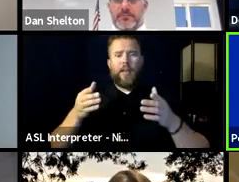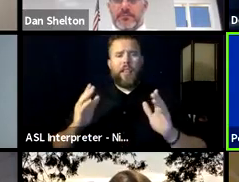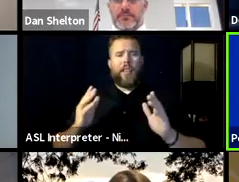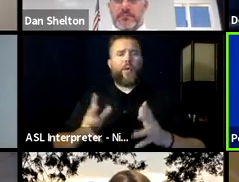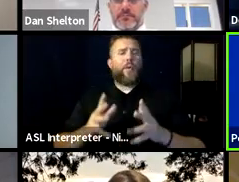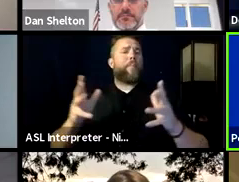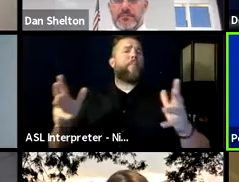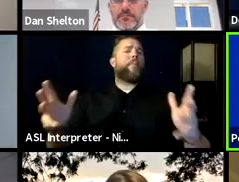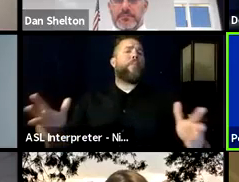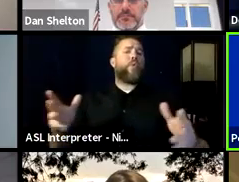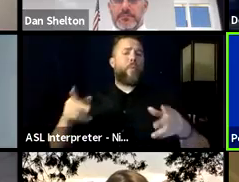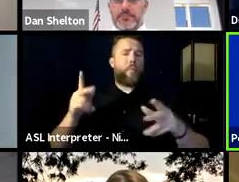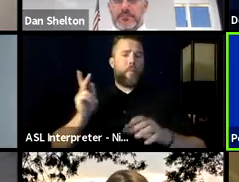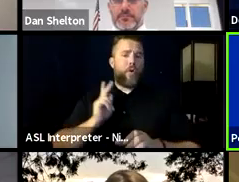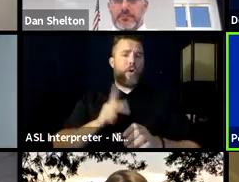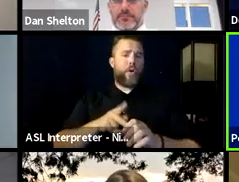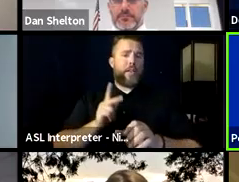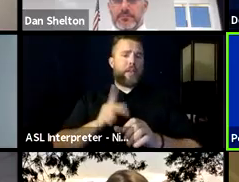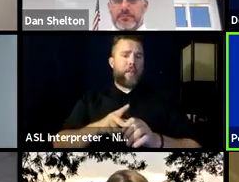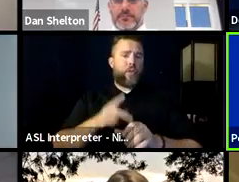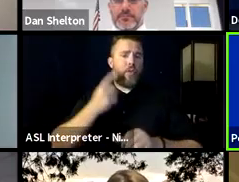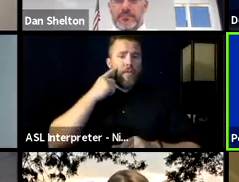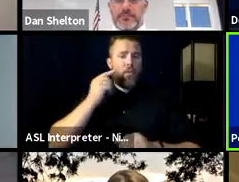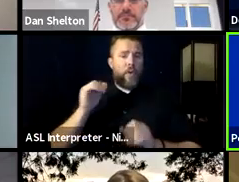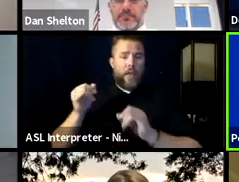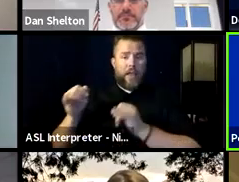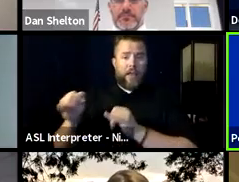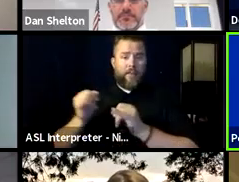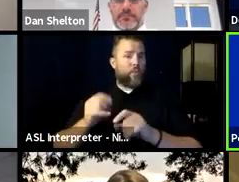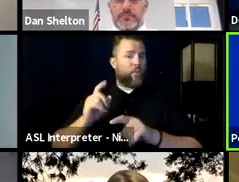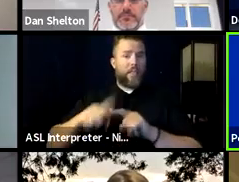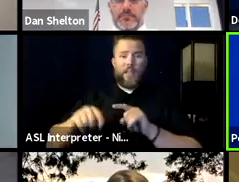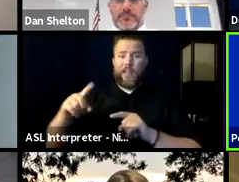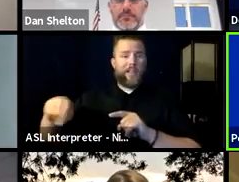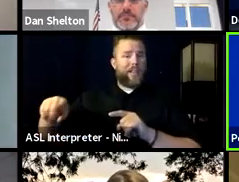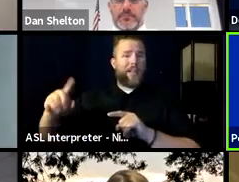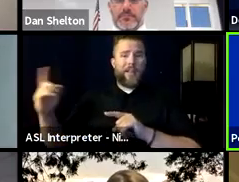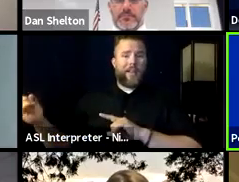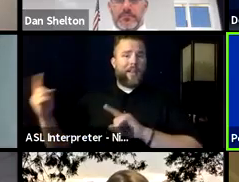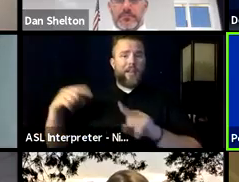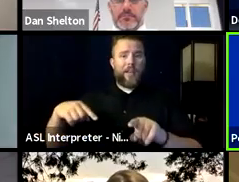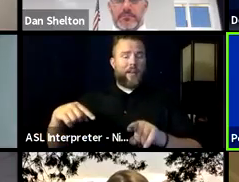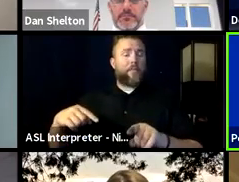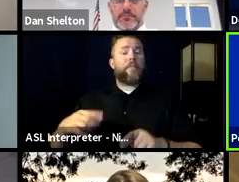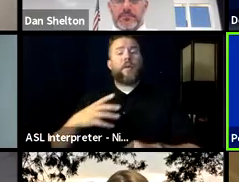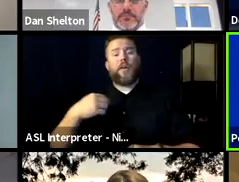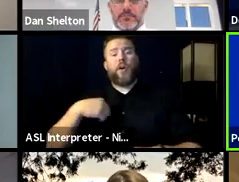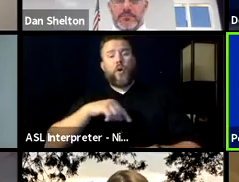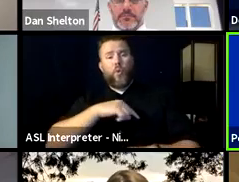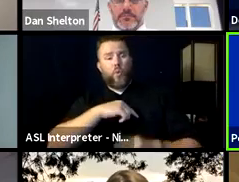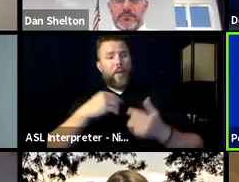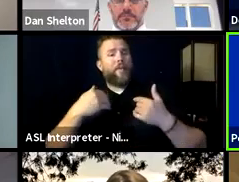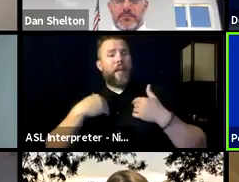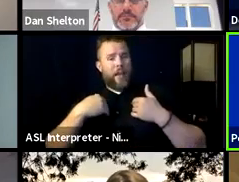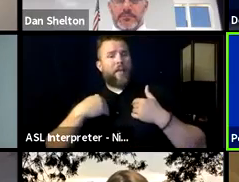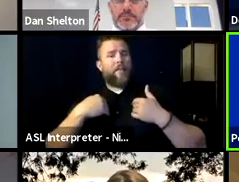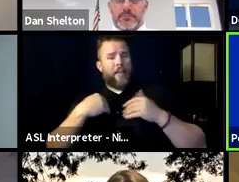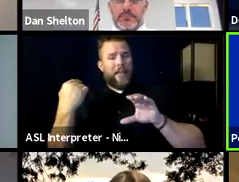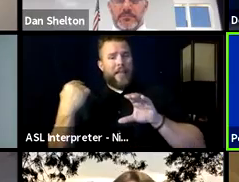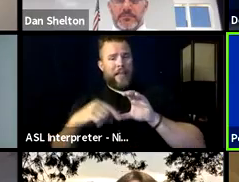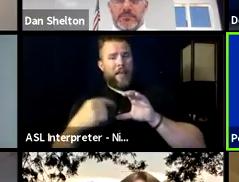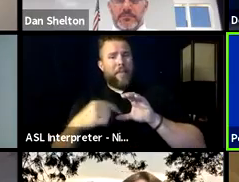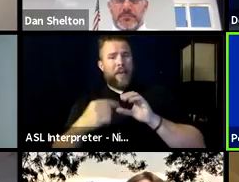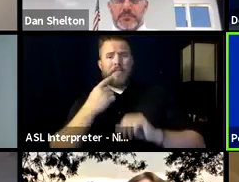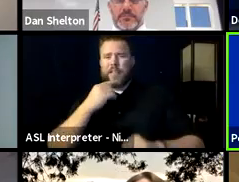by individuals who cannot attend in person. CSD board members have received emails requesting that Board of Education members